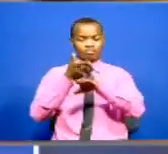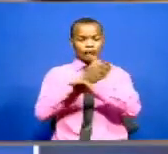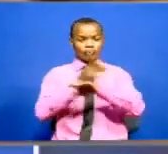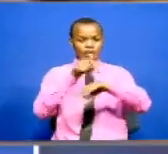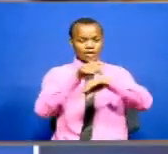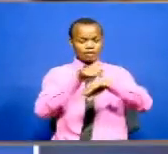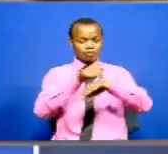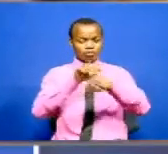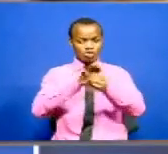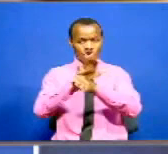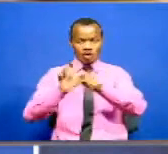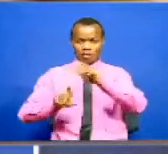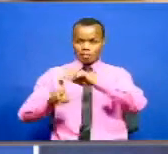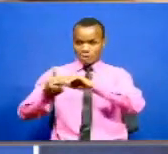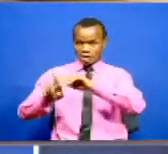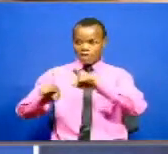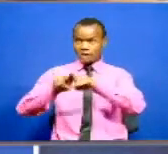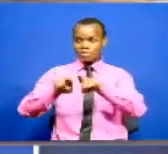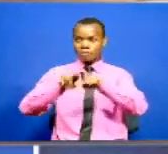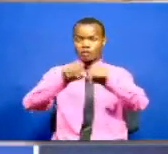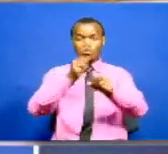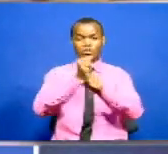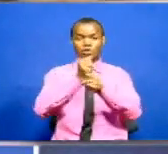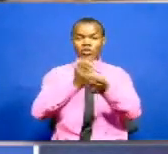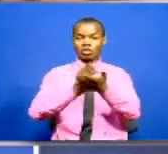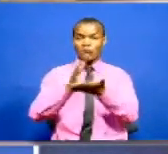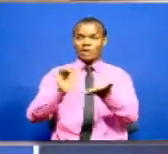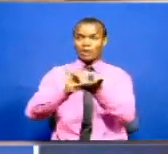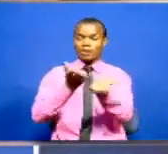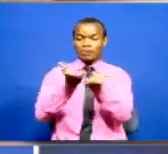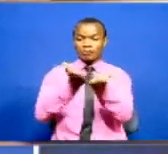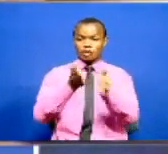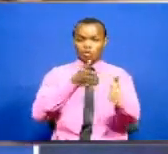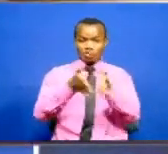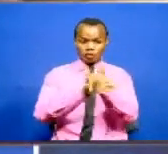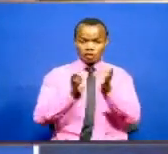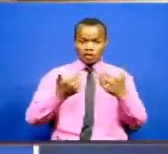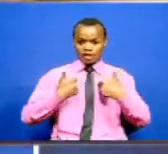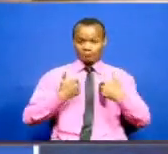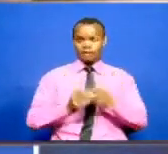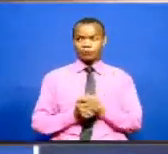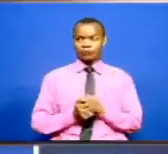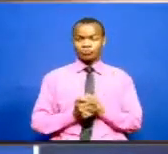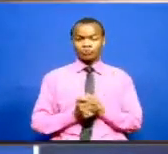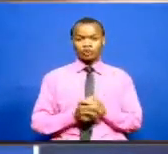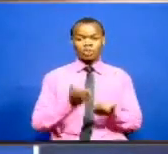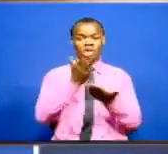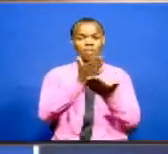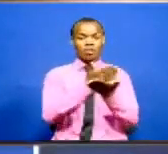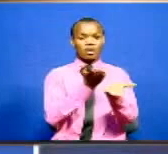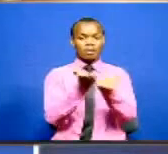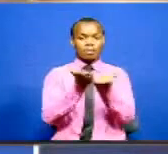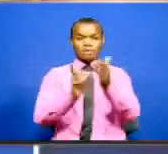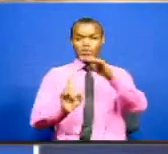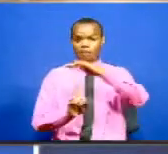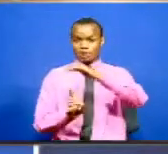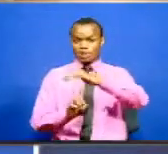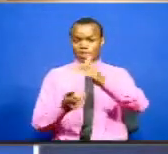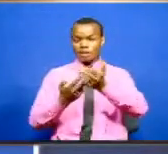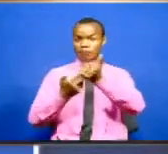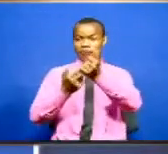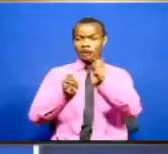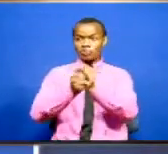in a bid to improve their chances of securing business opportunities. The program under the Trade Ministry, in partnership with Stanbic